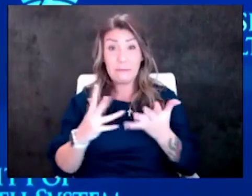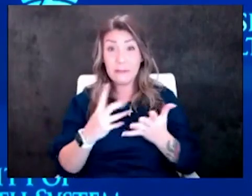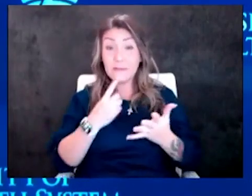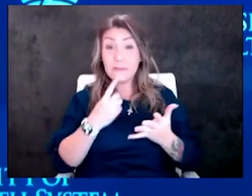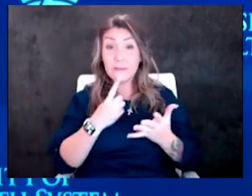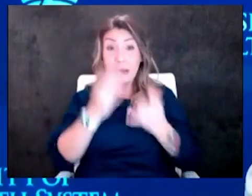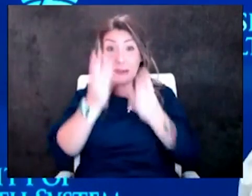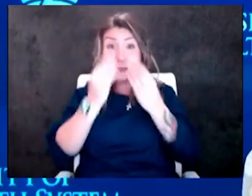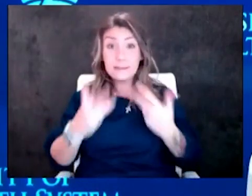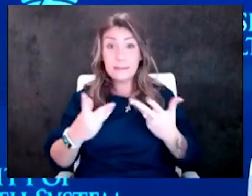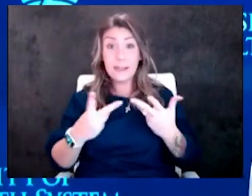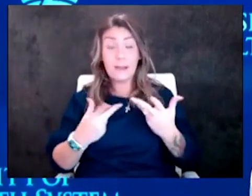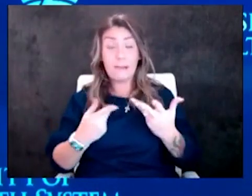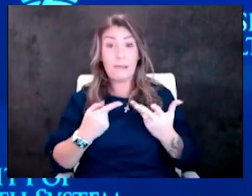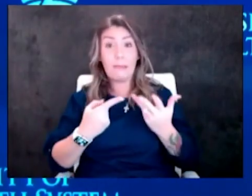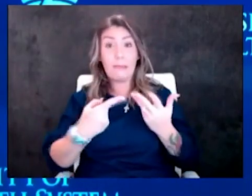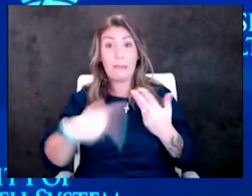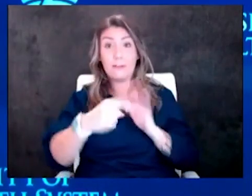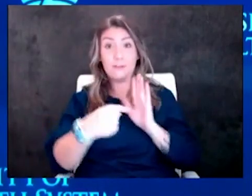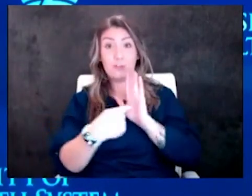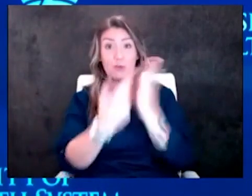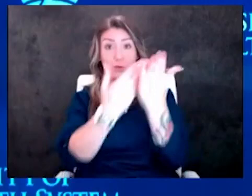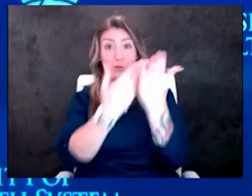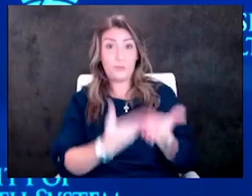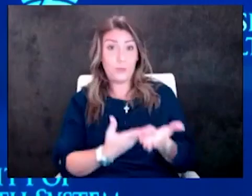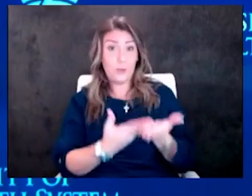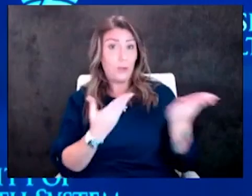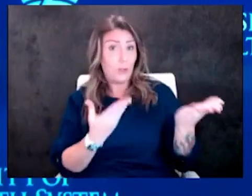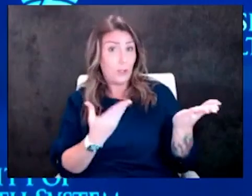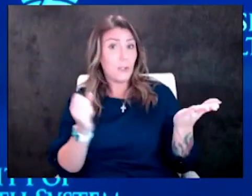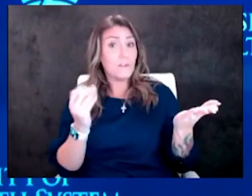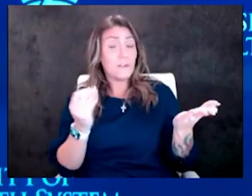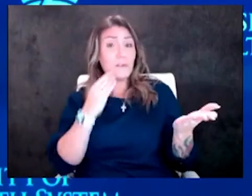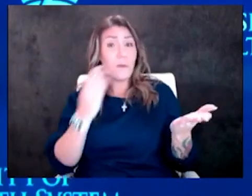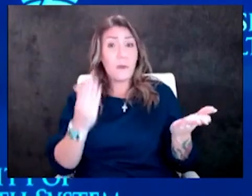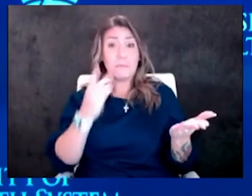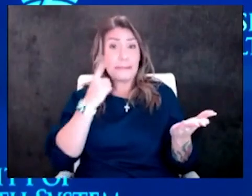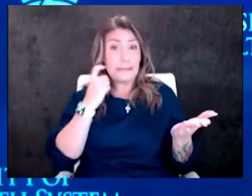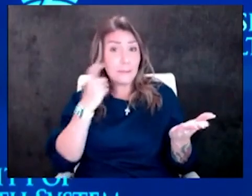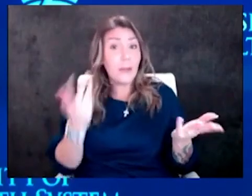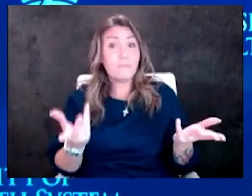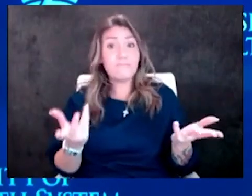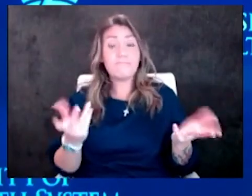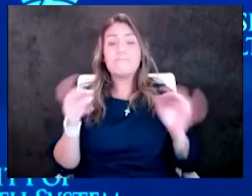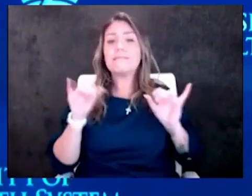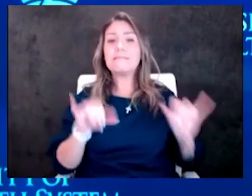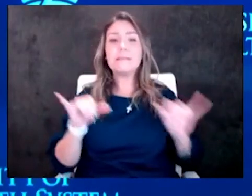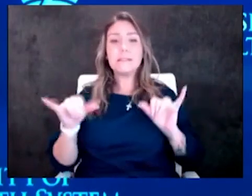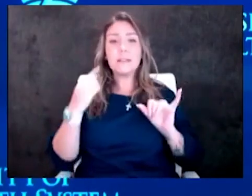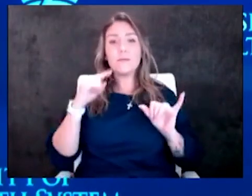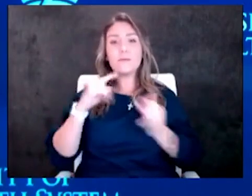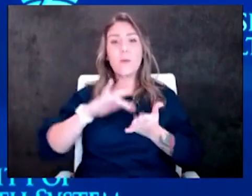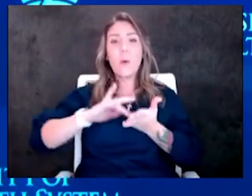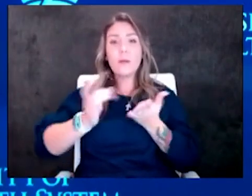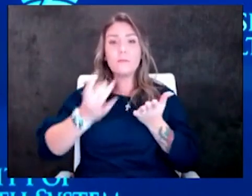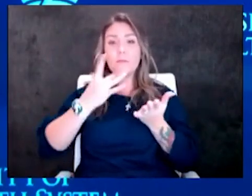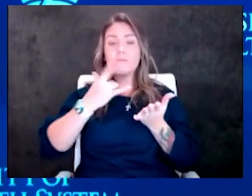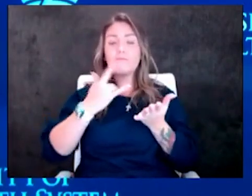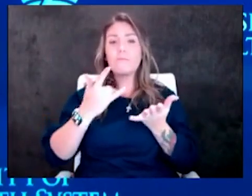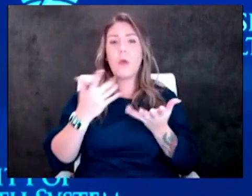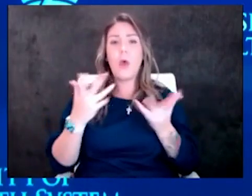showed the data, and it was exactly what they've said. So I'm going to suspect that the same thing is true here. They've already said they're going to allow these pills to be